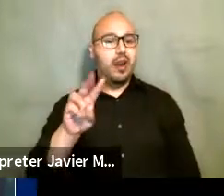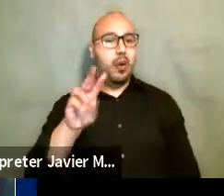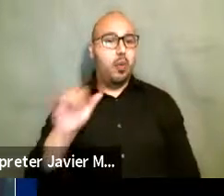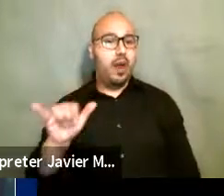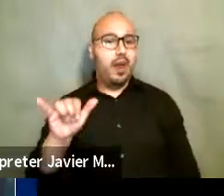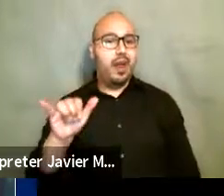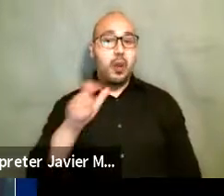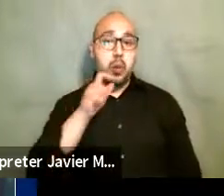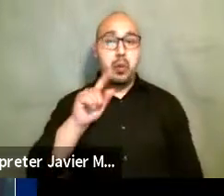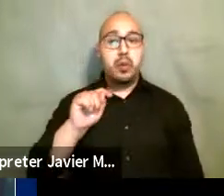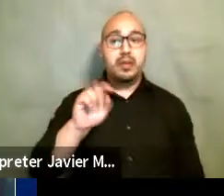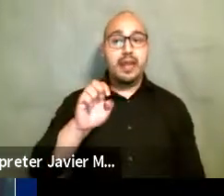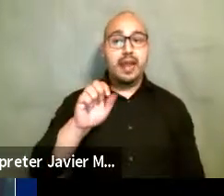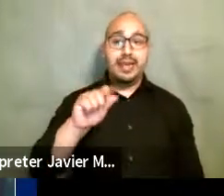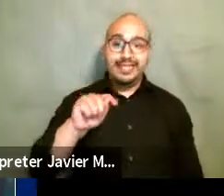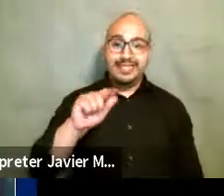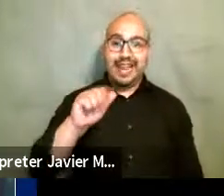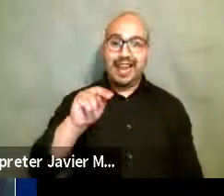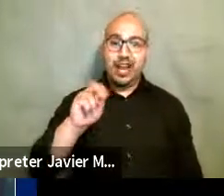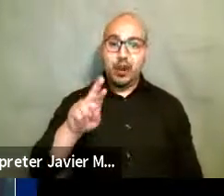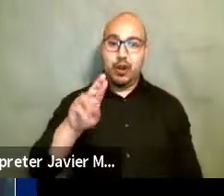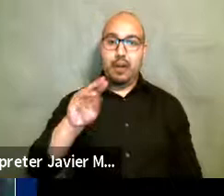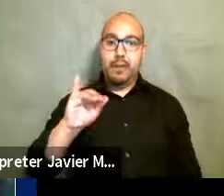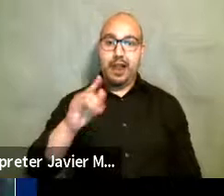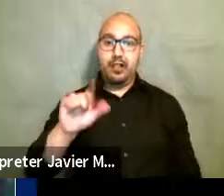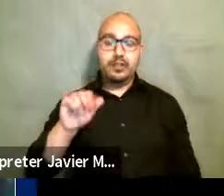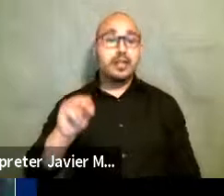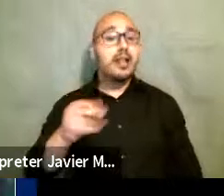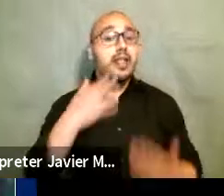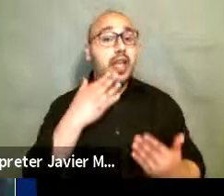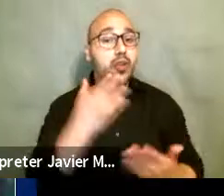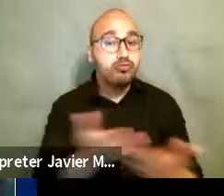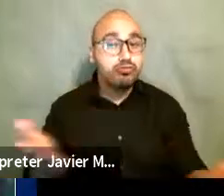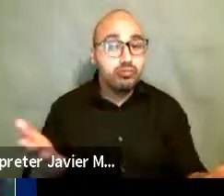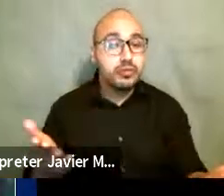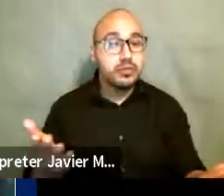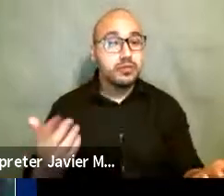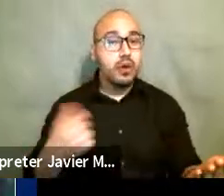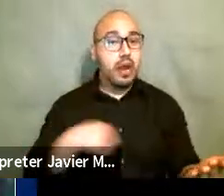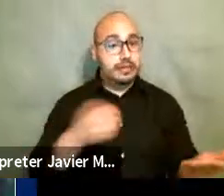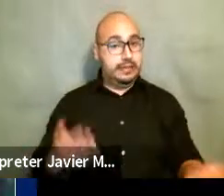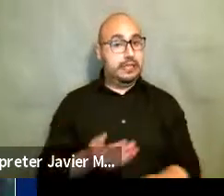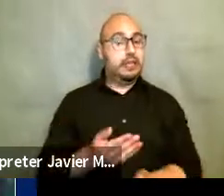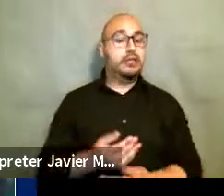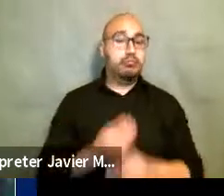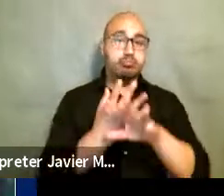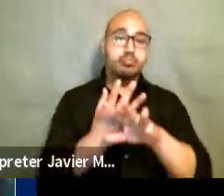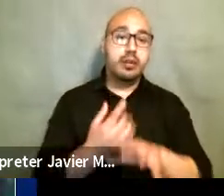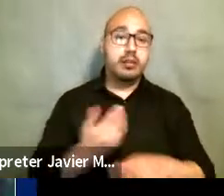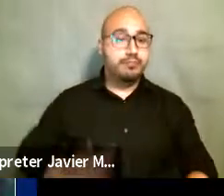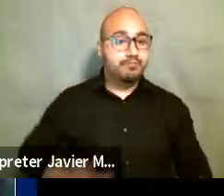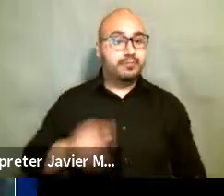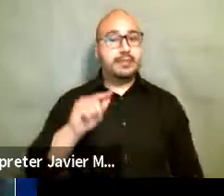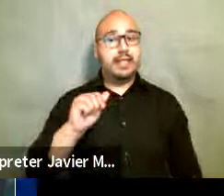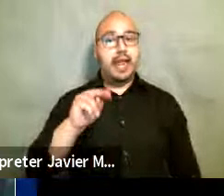Michelson. Perfect. Good morning, everyone. Thank you so much for having us. My name is Tanner Michelson. I'm the Volunteer